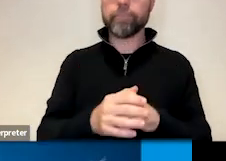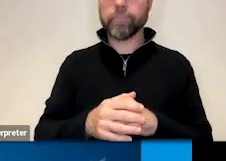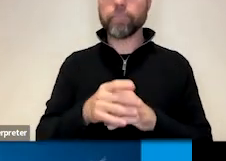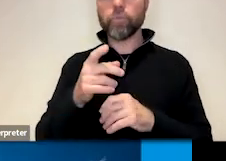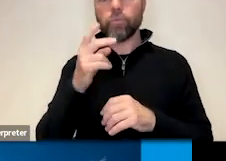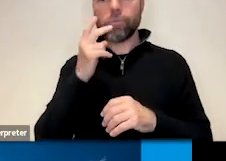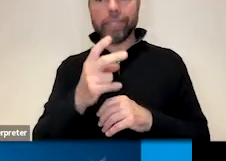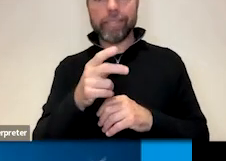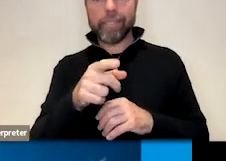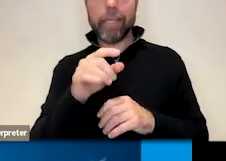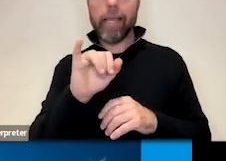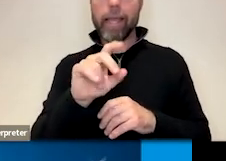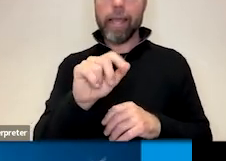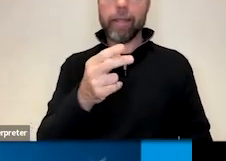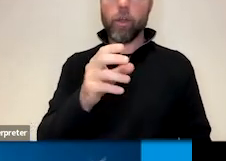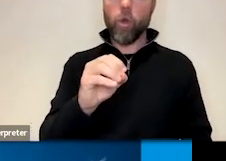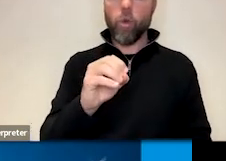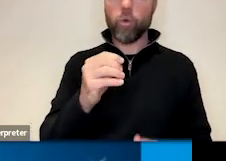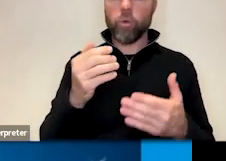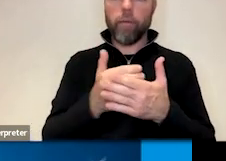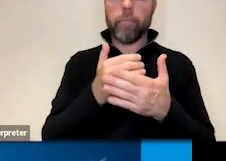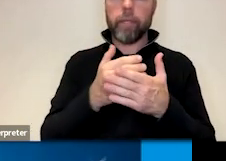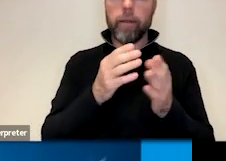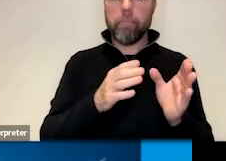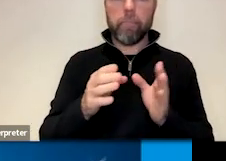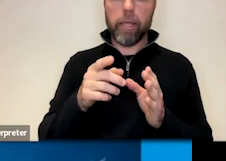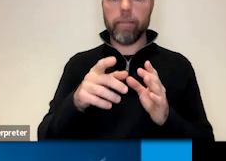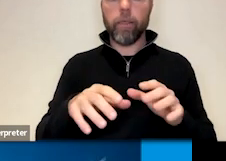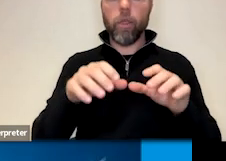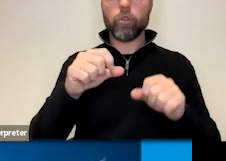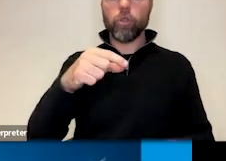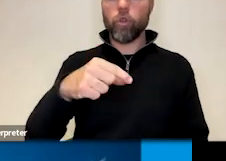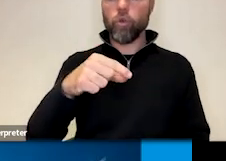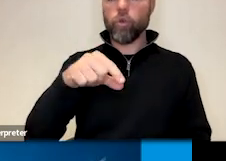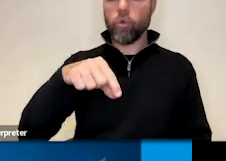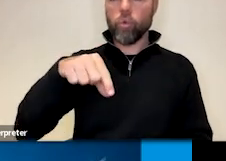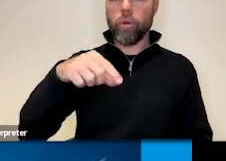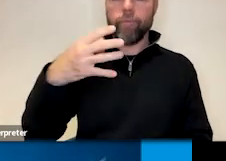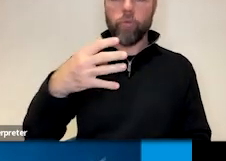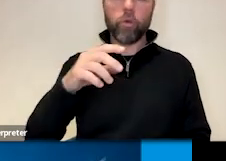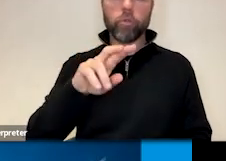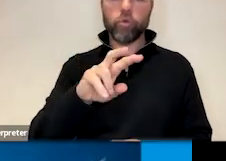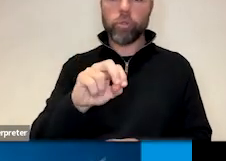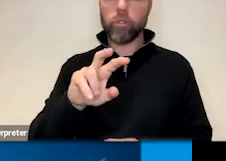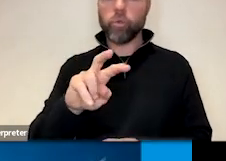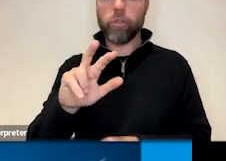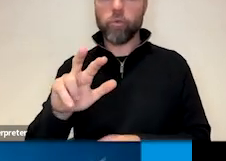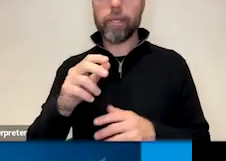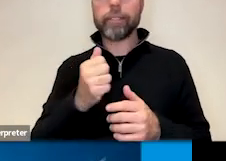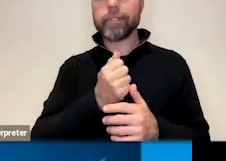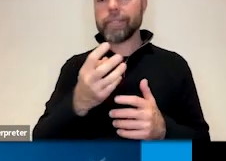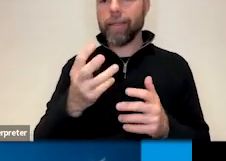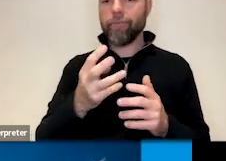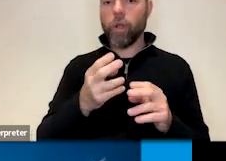see if you look at Idaho's most updated plan, posted in Q4 of 2023, several escalating